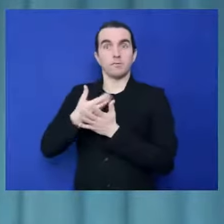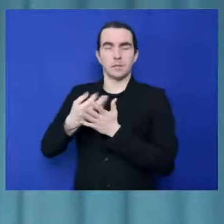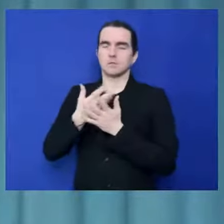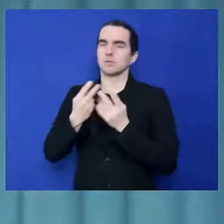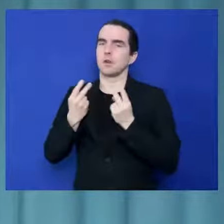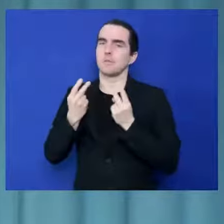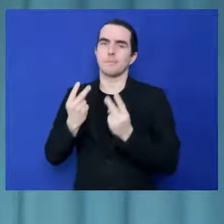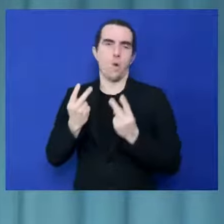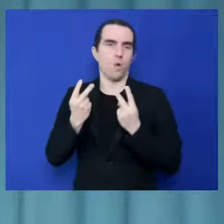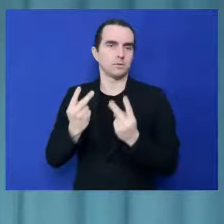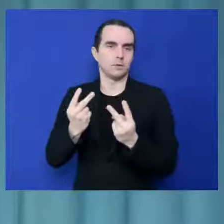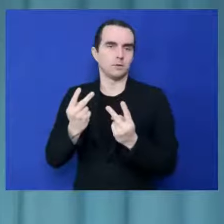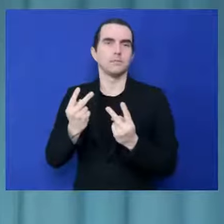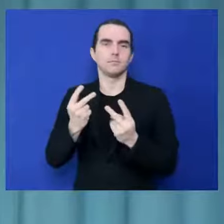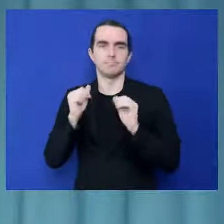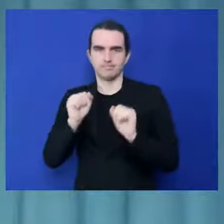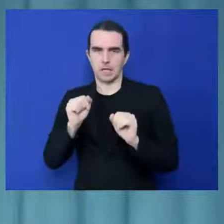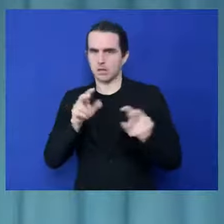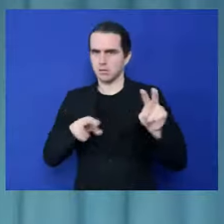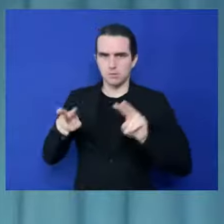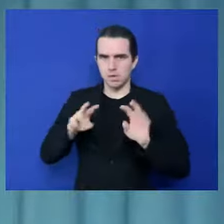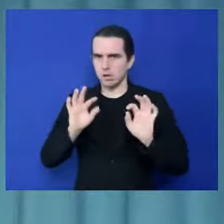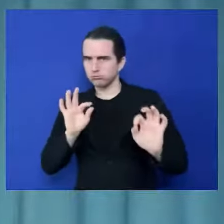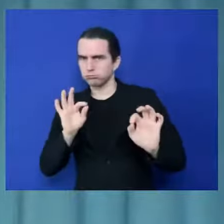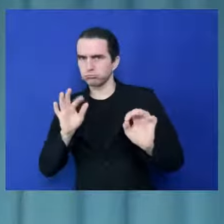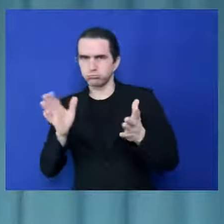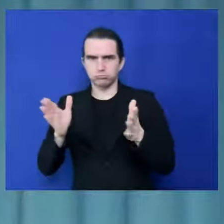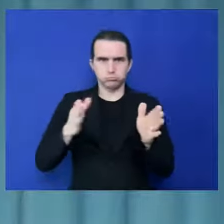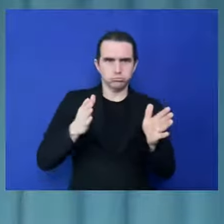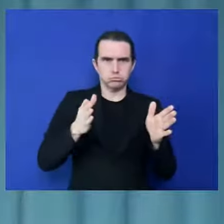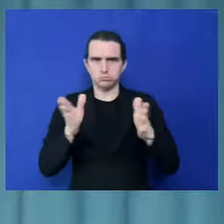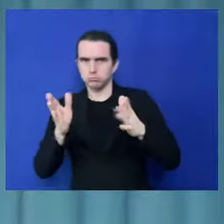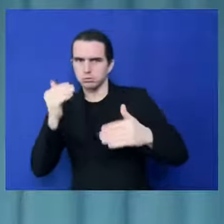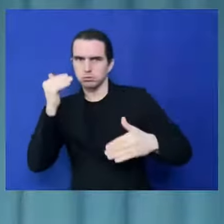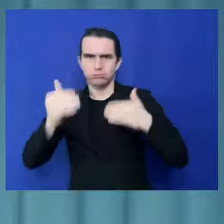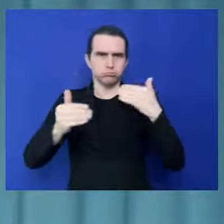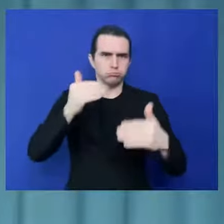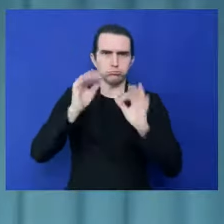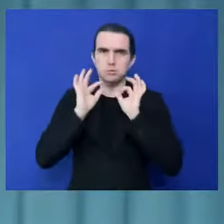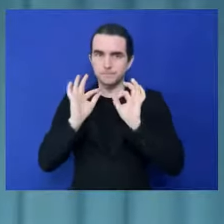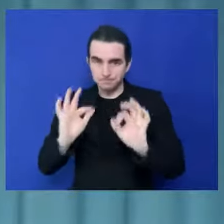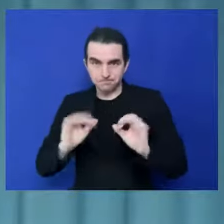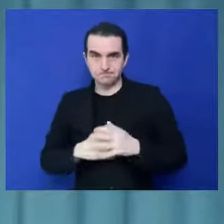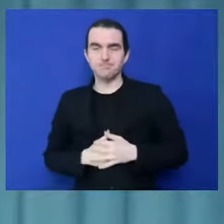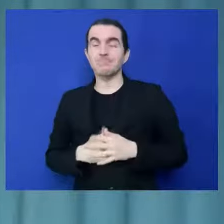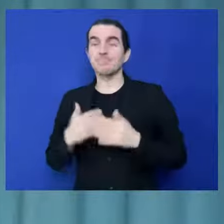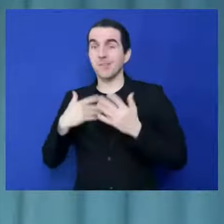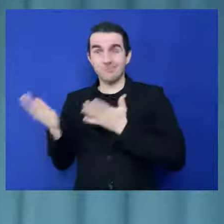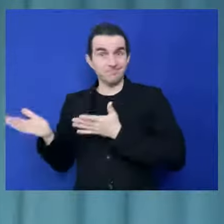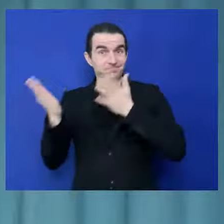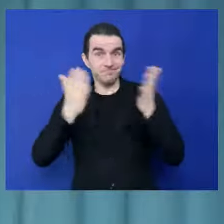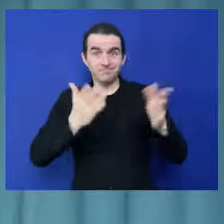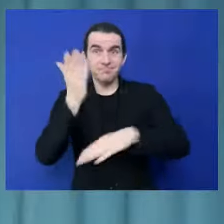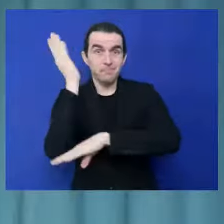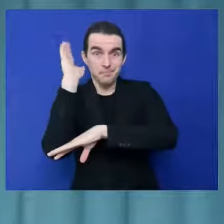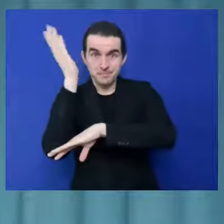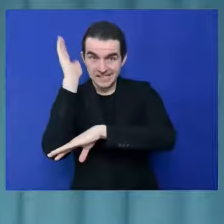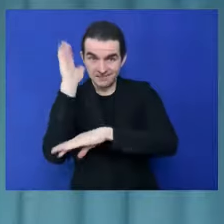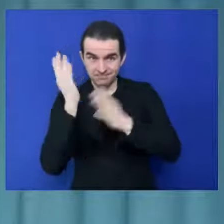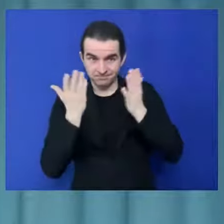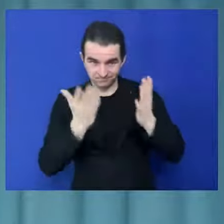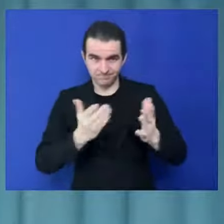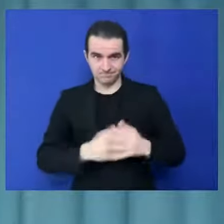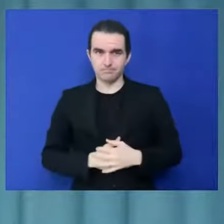and she will talk about how shop owners or venues actually can